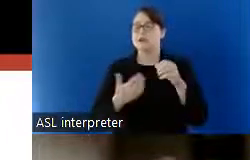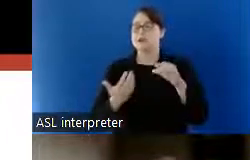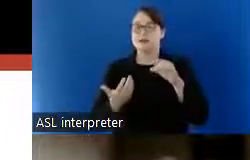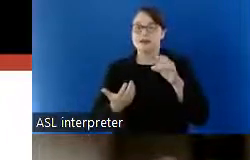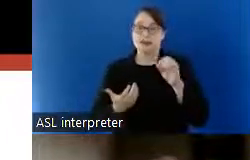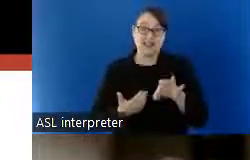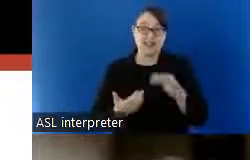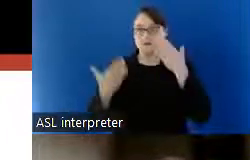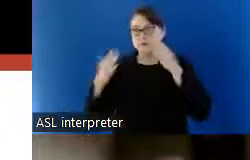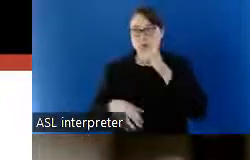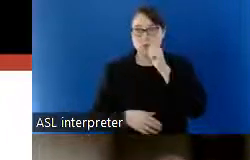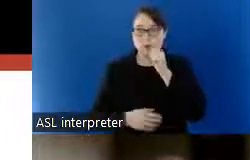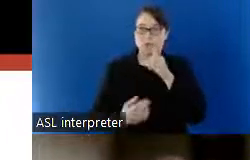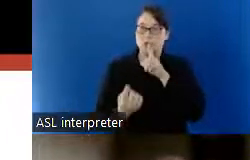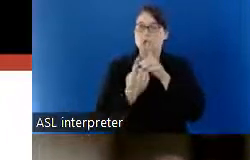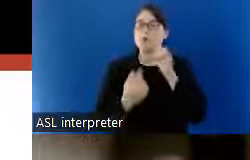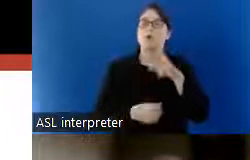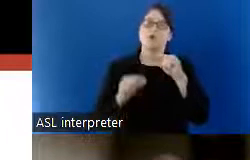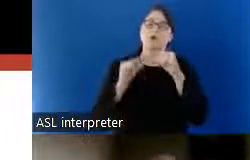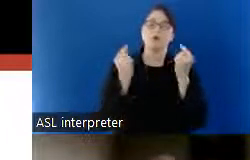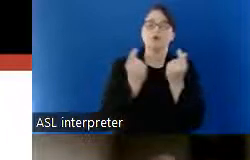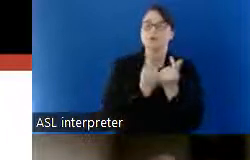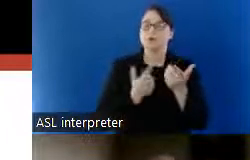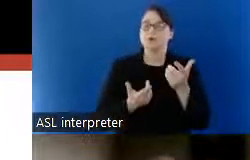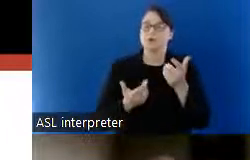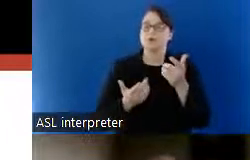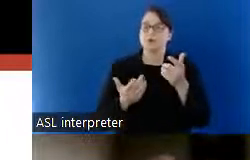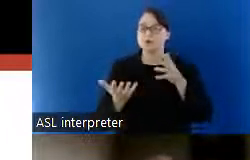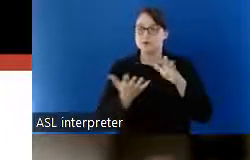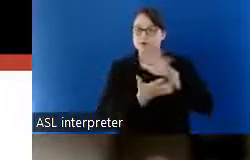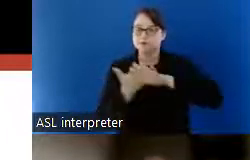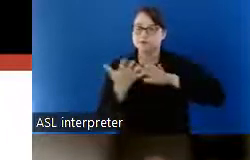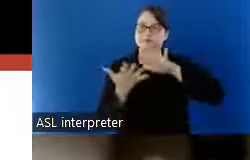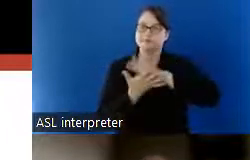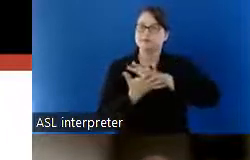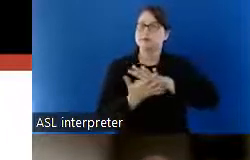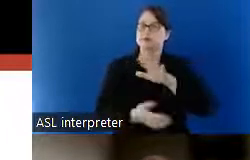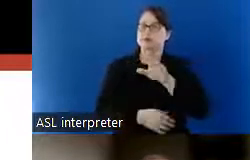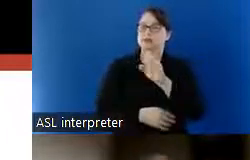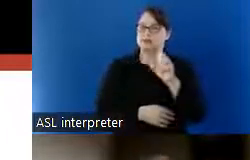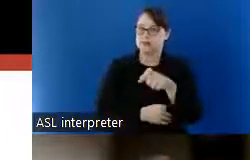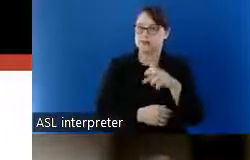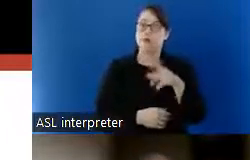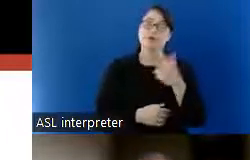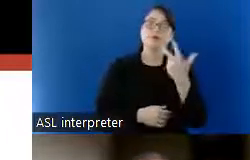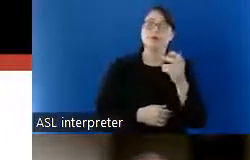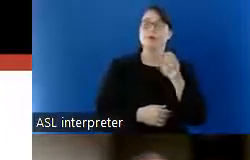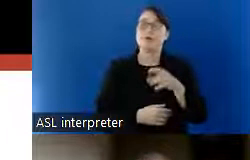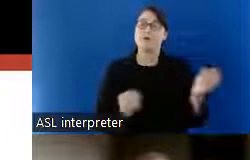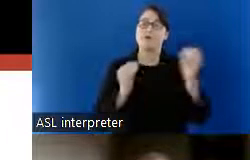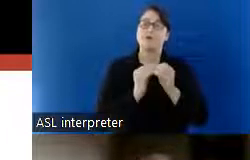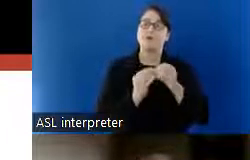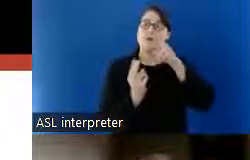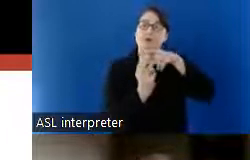you engage in group sex, or have 3 or more partners at the same time while engaging in sex. Those are some of the risk factors that are associated with